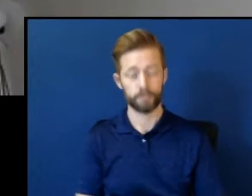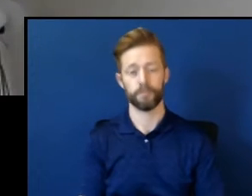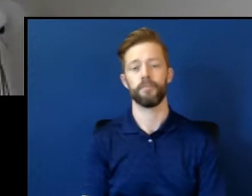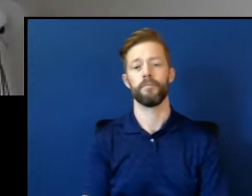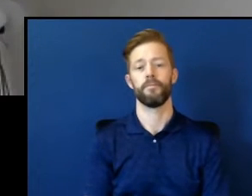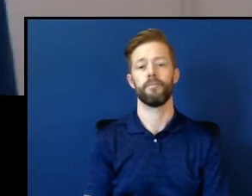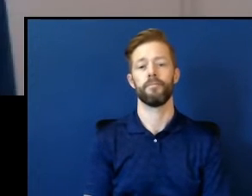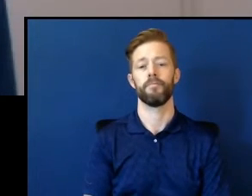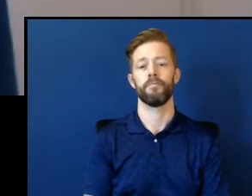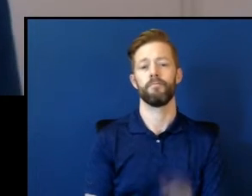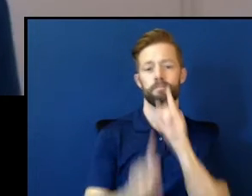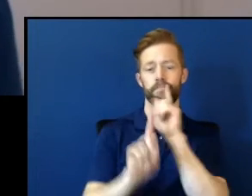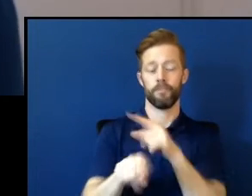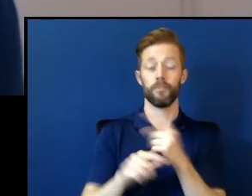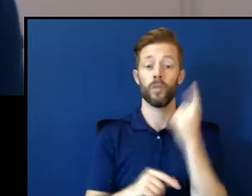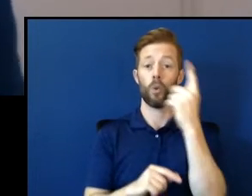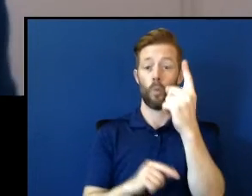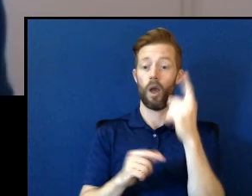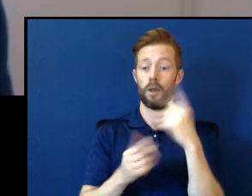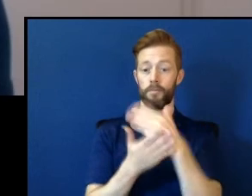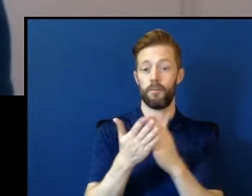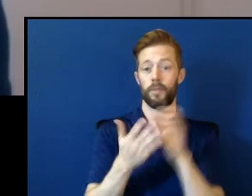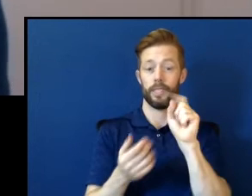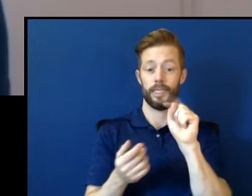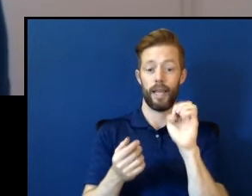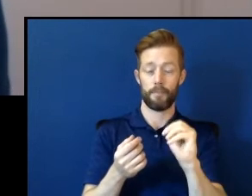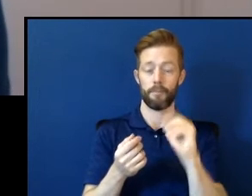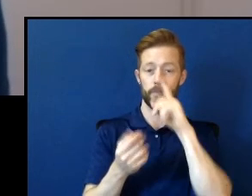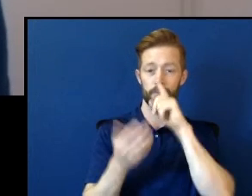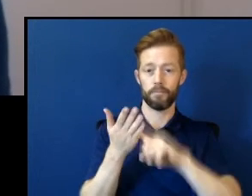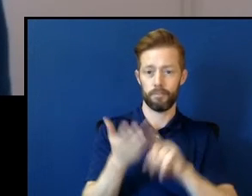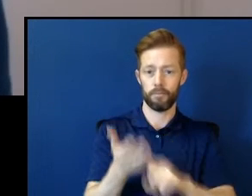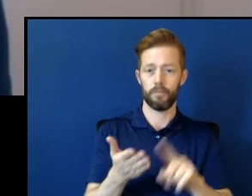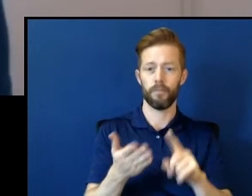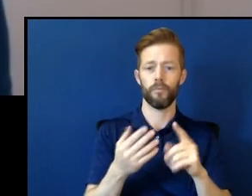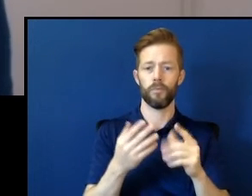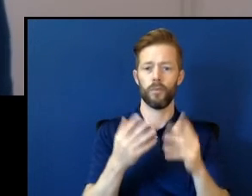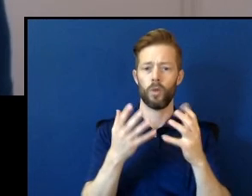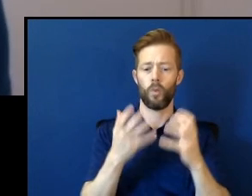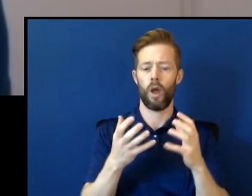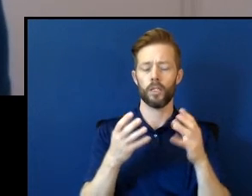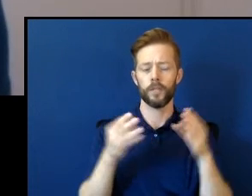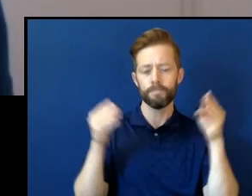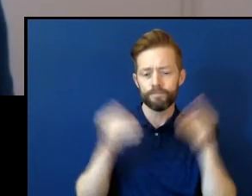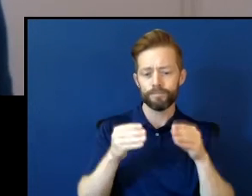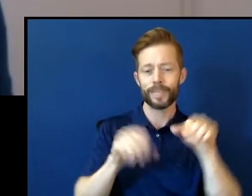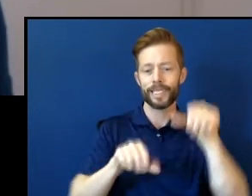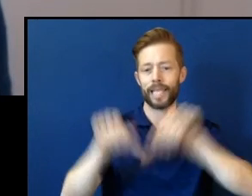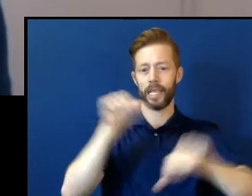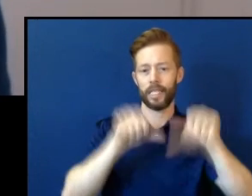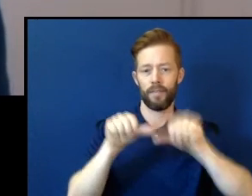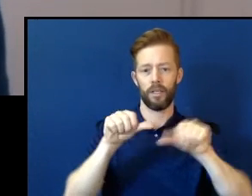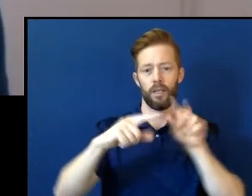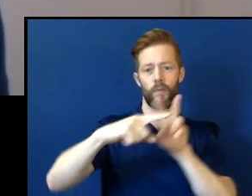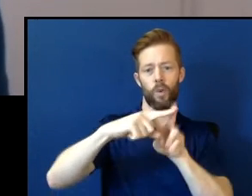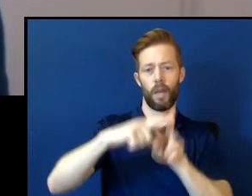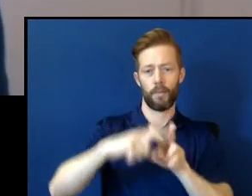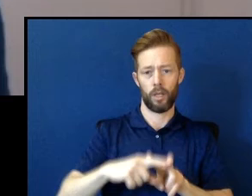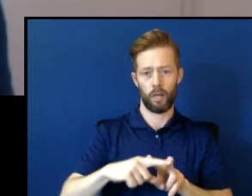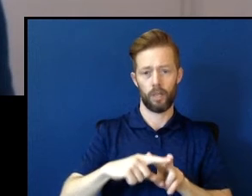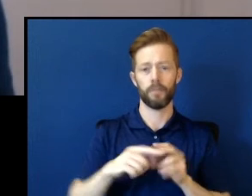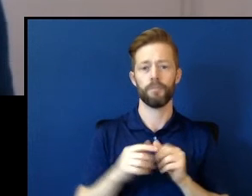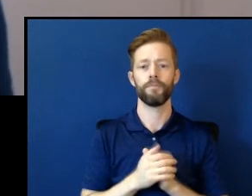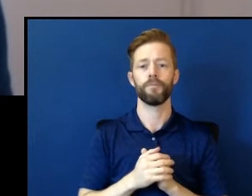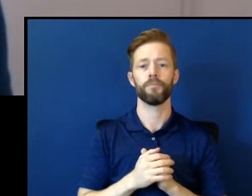this? So one of the aspects of our STEM investigations was to really look at that scientific vocabulary.